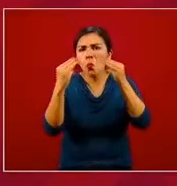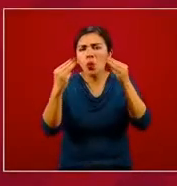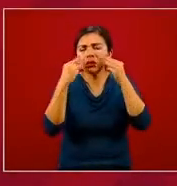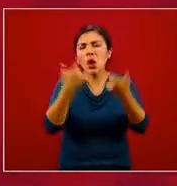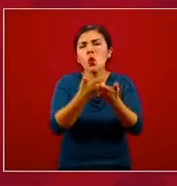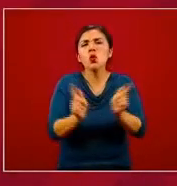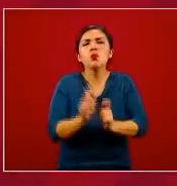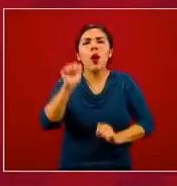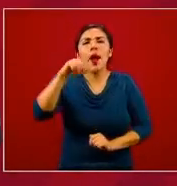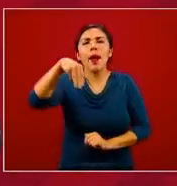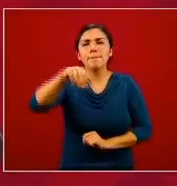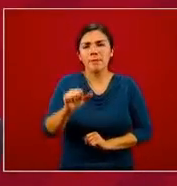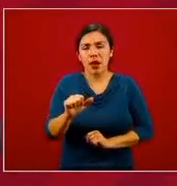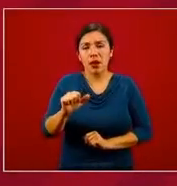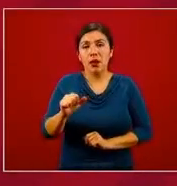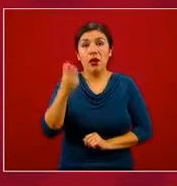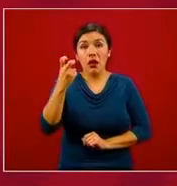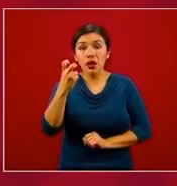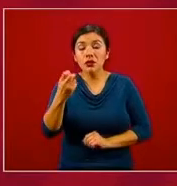different municipalities.